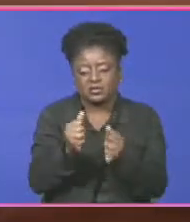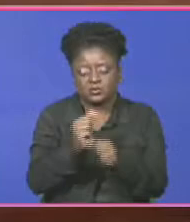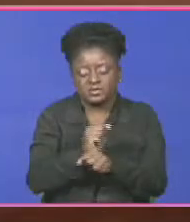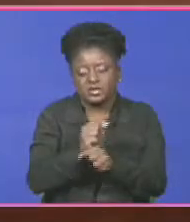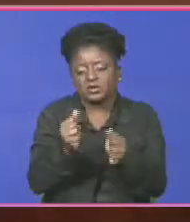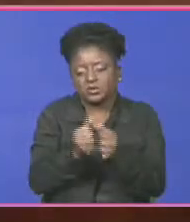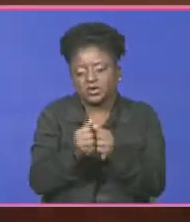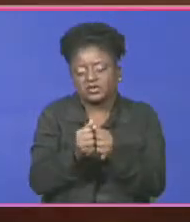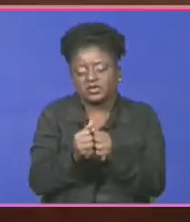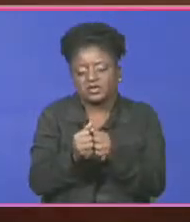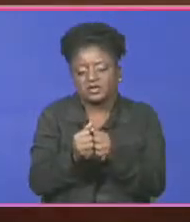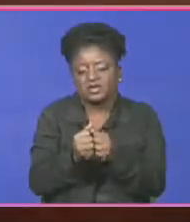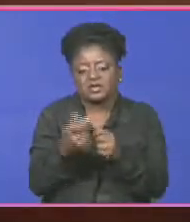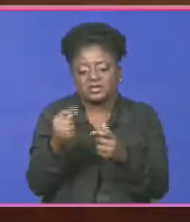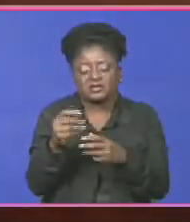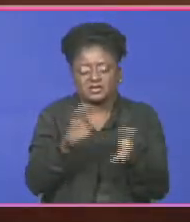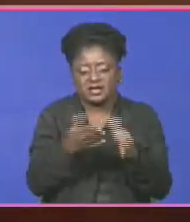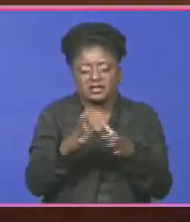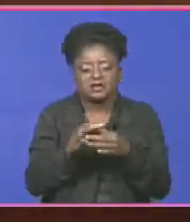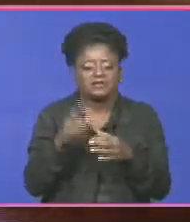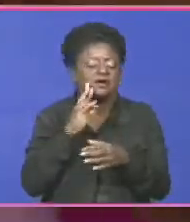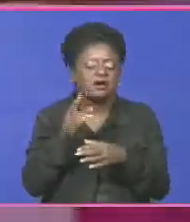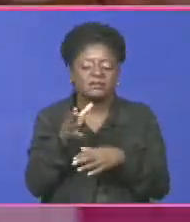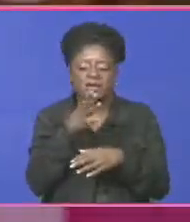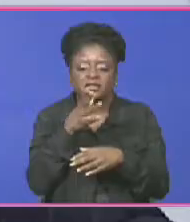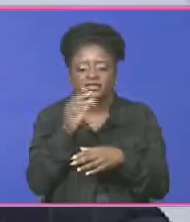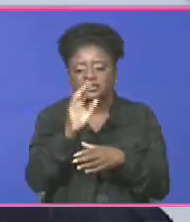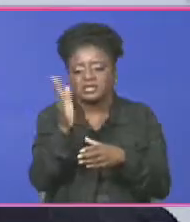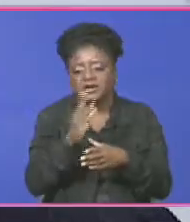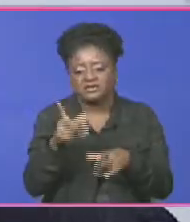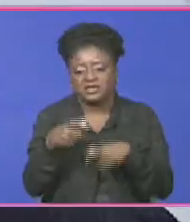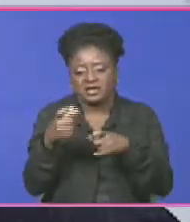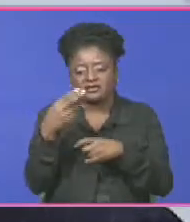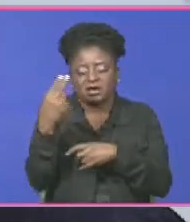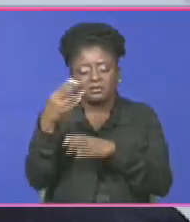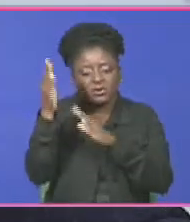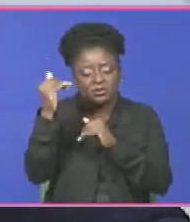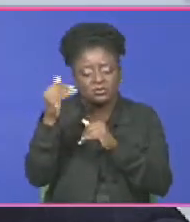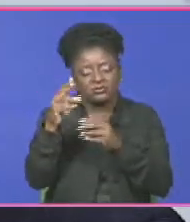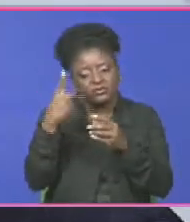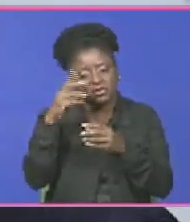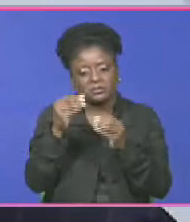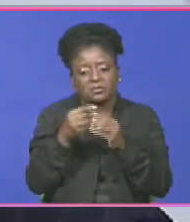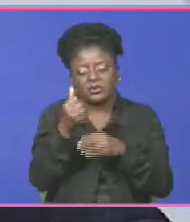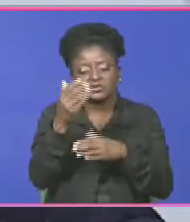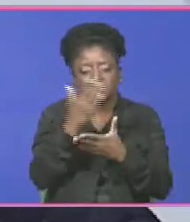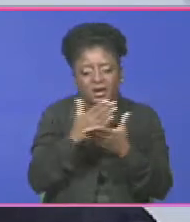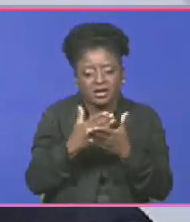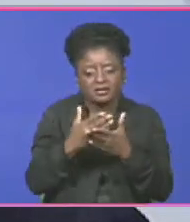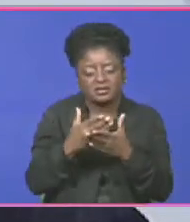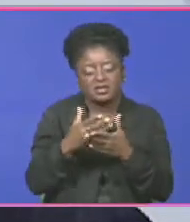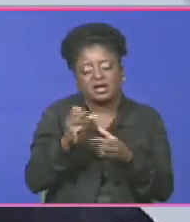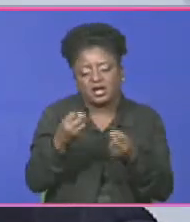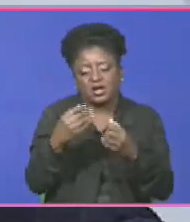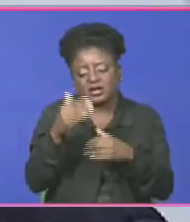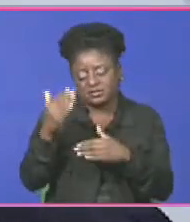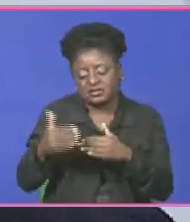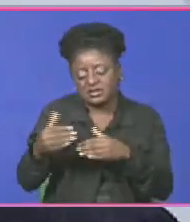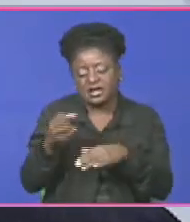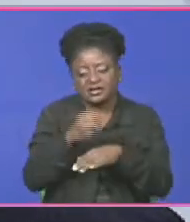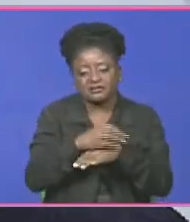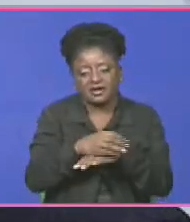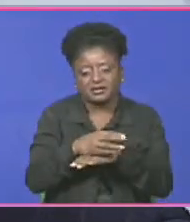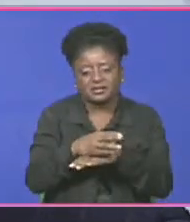up hope and began fighting to survive. For the most part, there are a lot of side effects as a result of some of those side effects. I've had to have